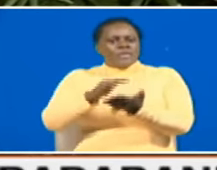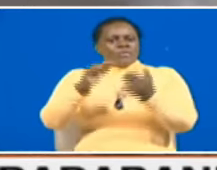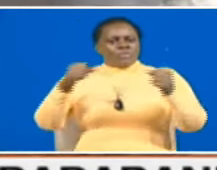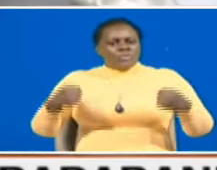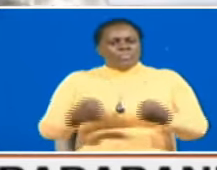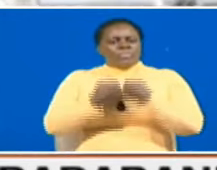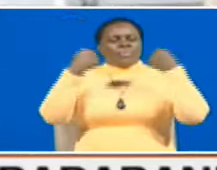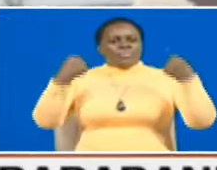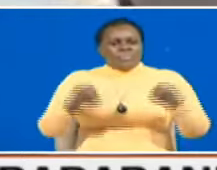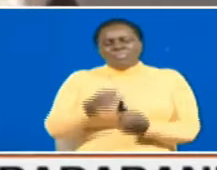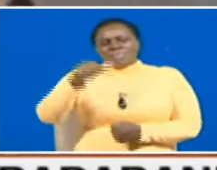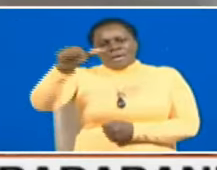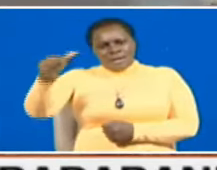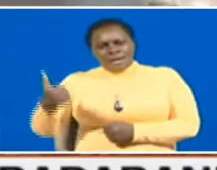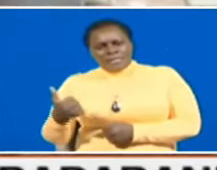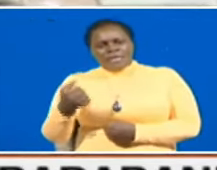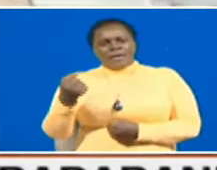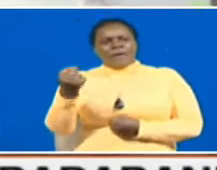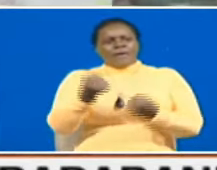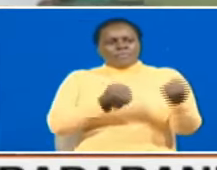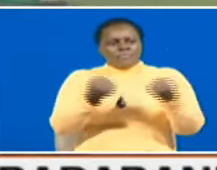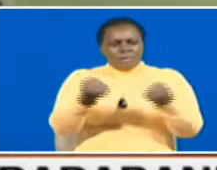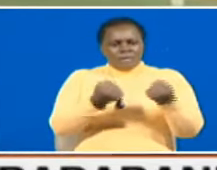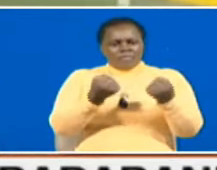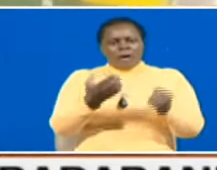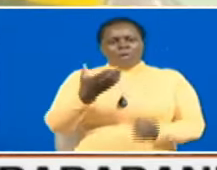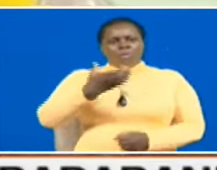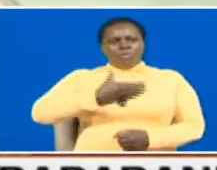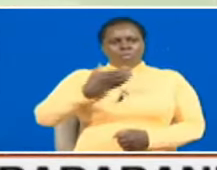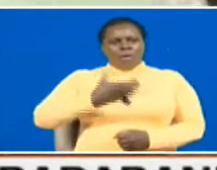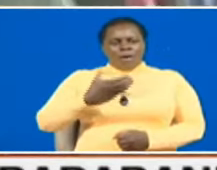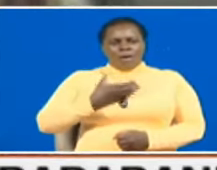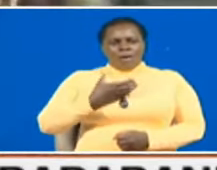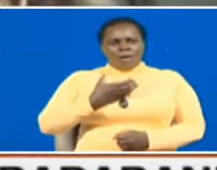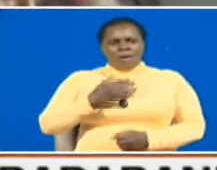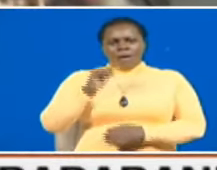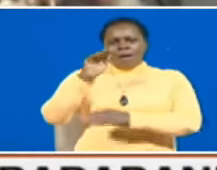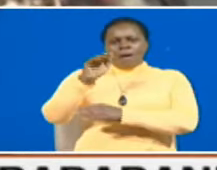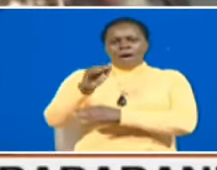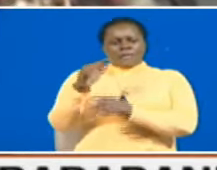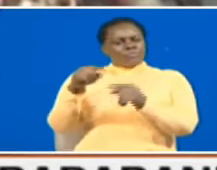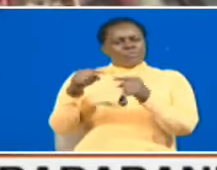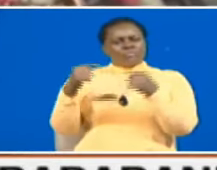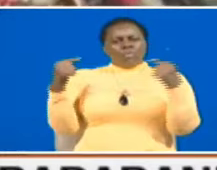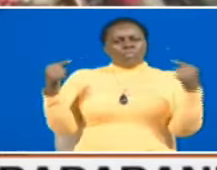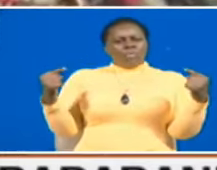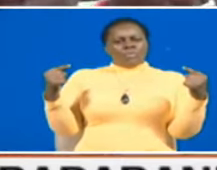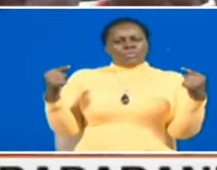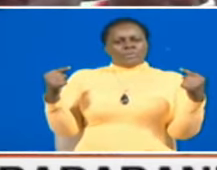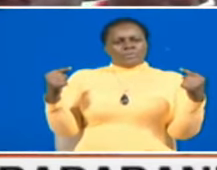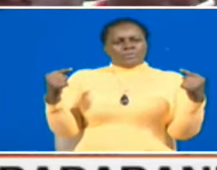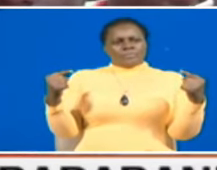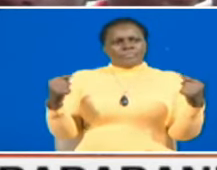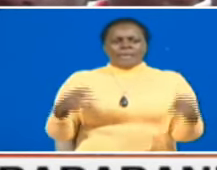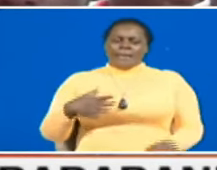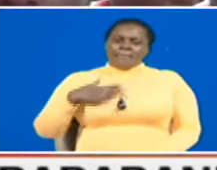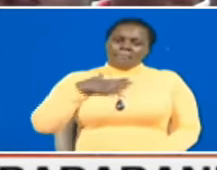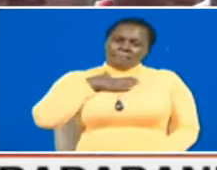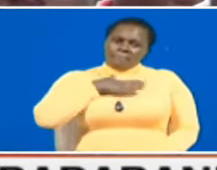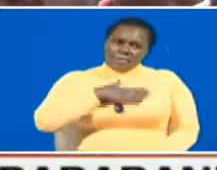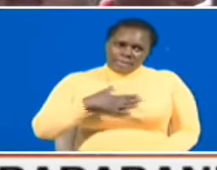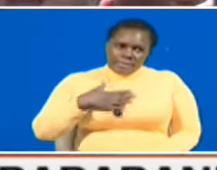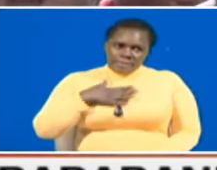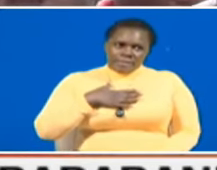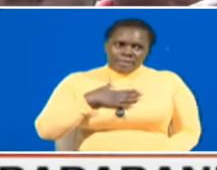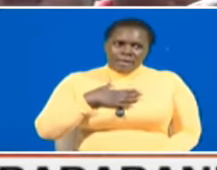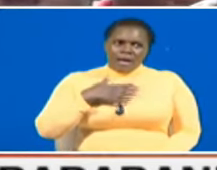road accidents. Kwa upande mwingine, waendeshaji wa magari hayo yaliyoorodheshwa wanaomba kutofautiana na kanuni mpya. Please,